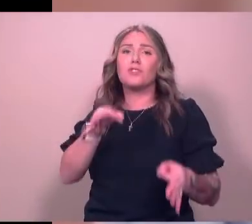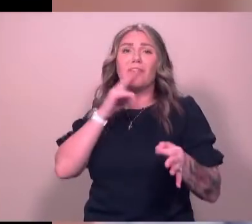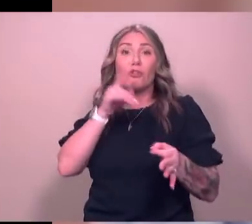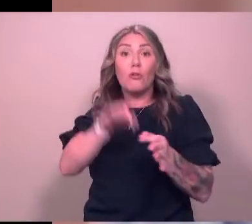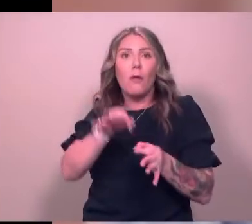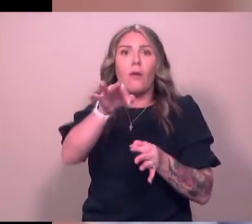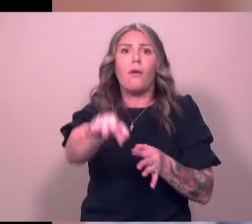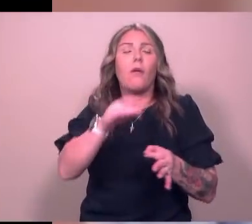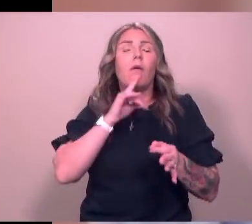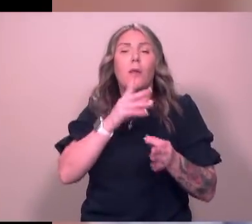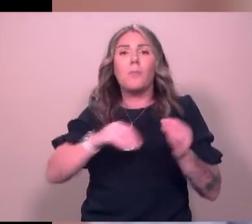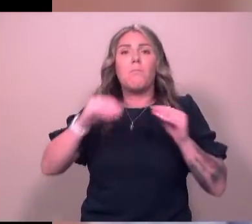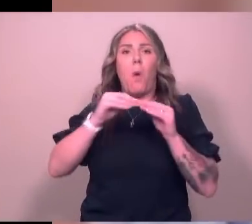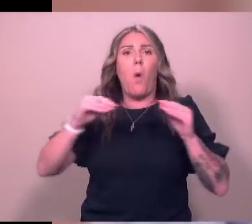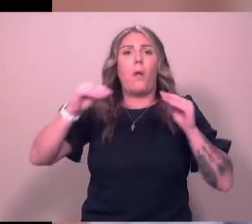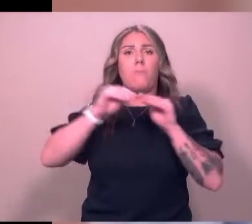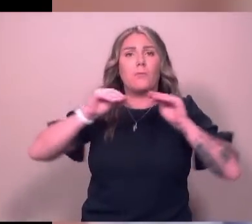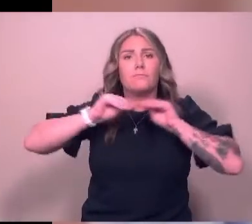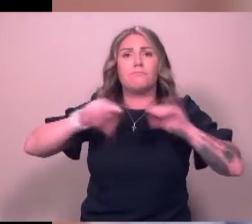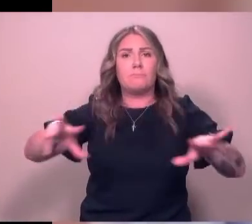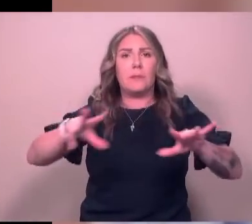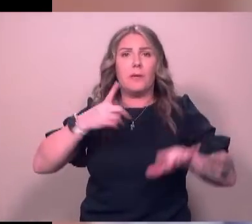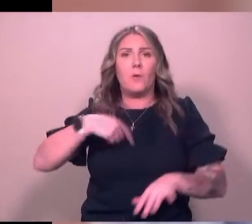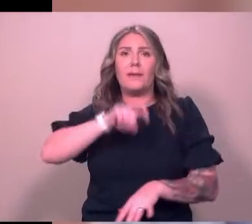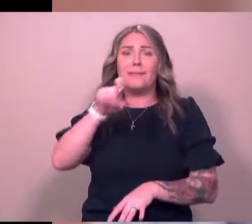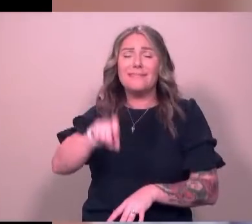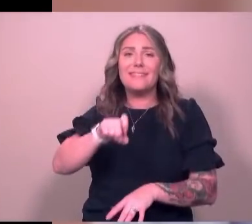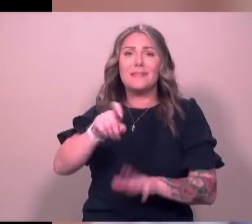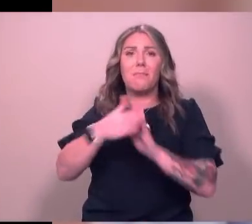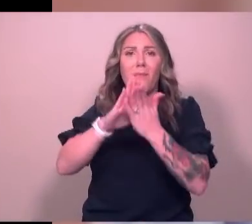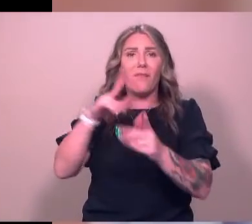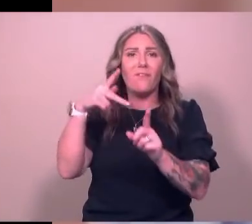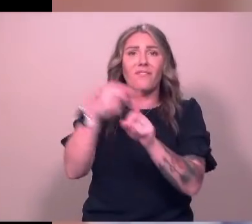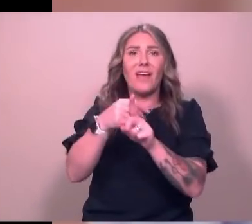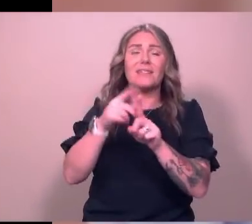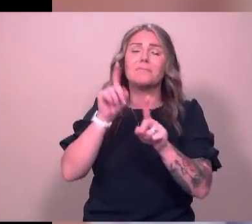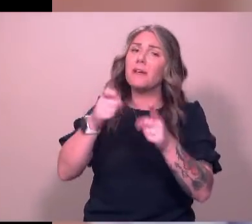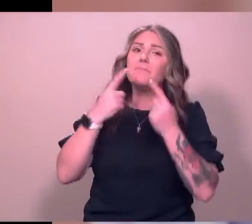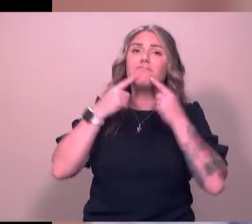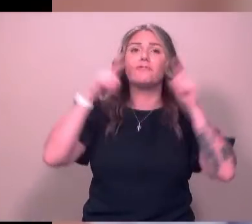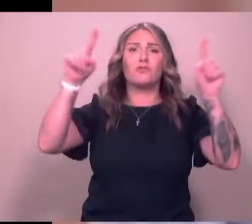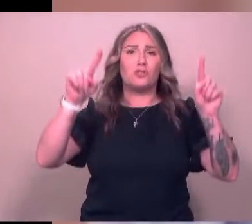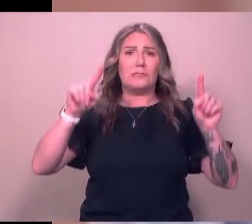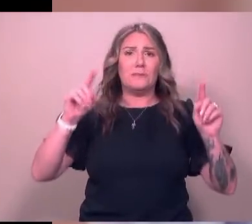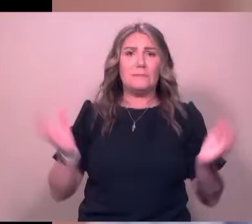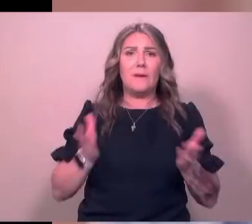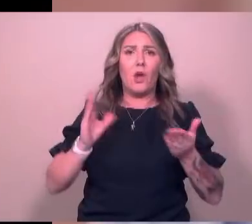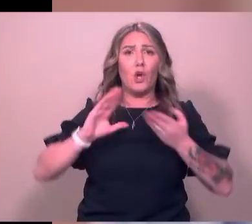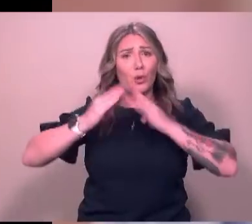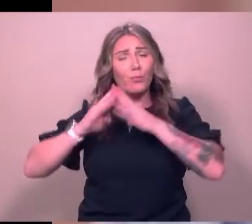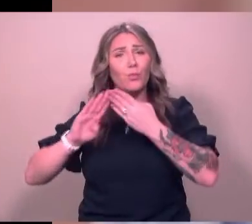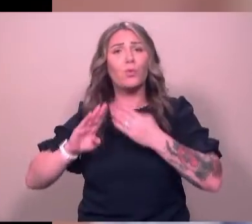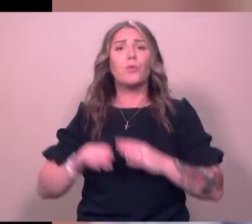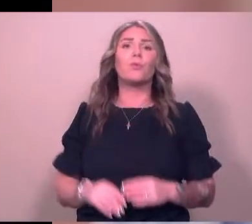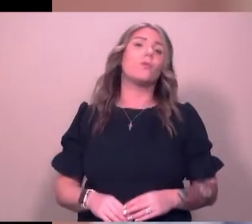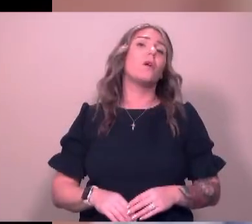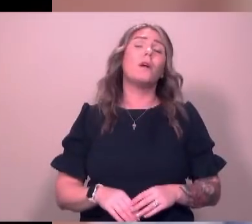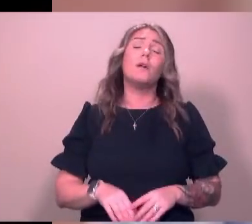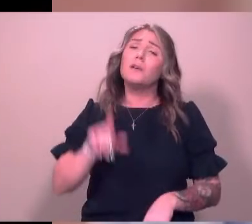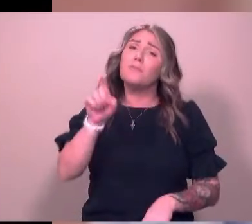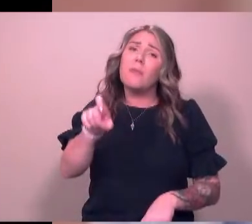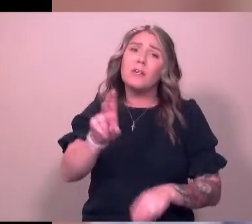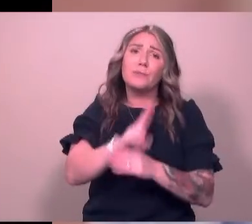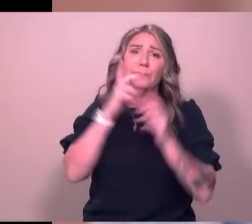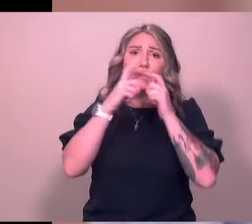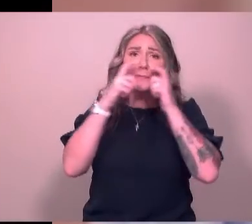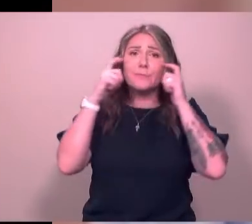pandemic, and we must become vaccinated. We must achieve that in our communities, and we must wear masks.